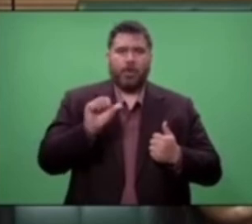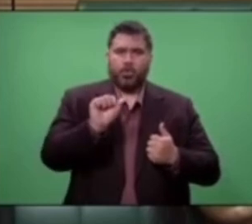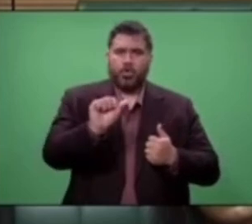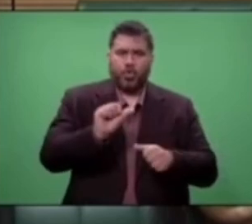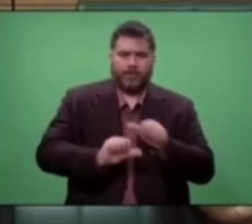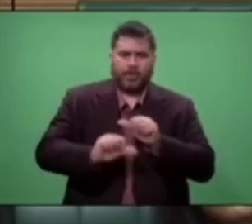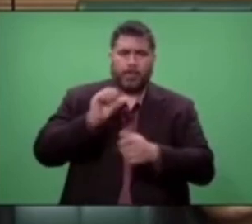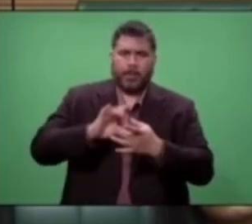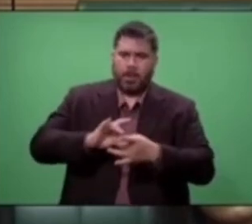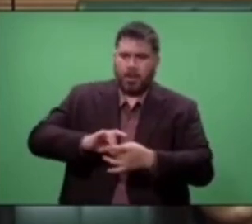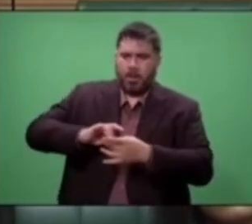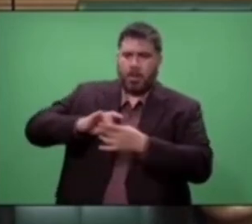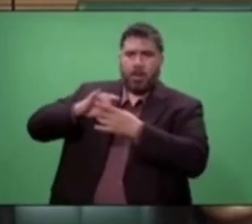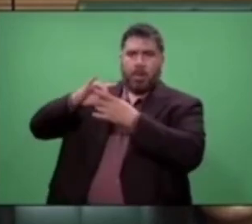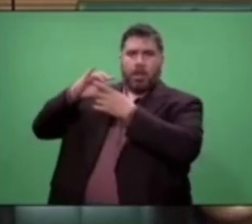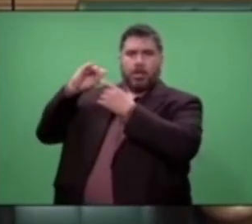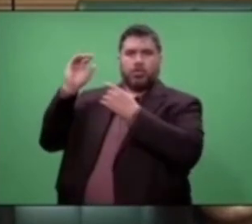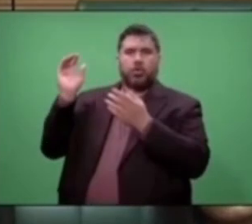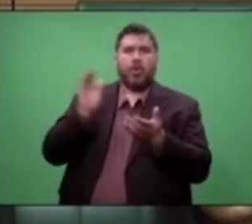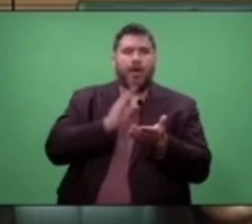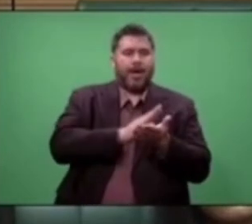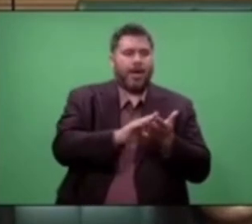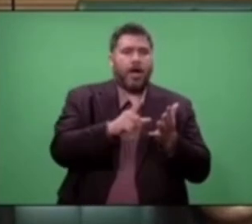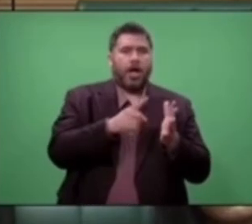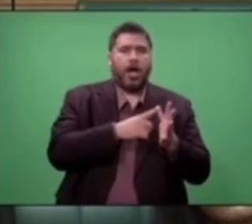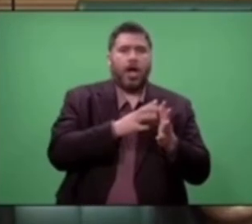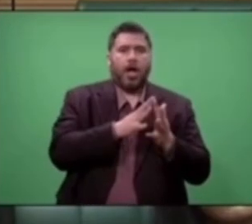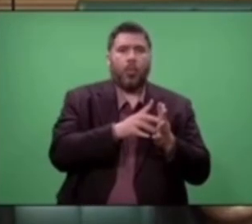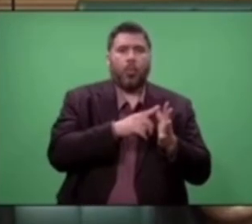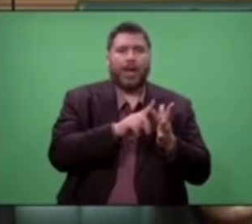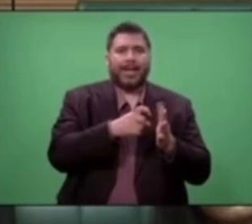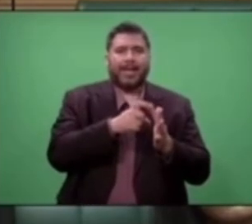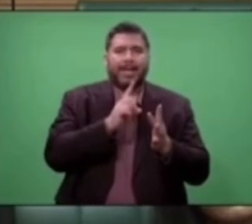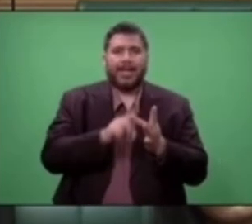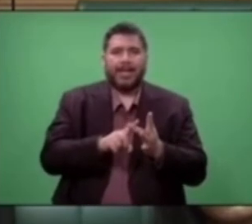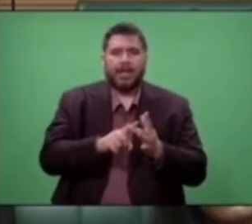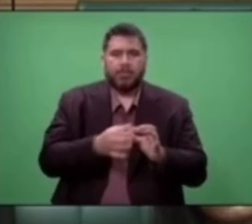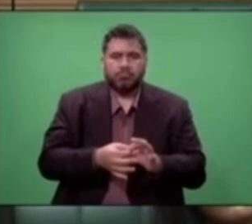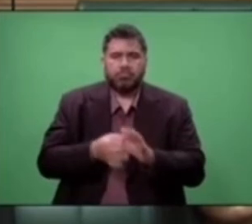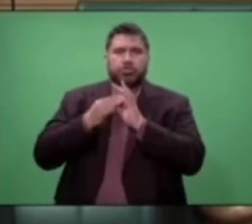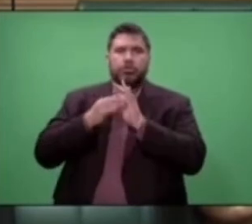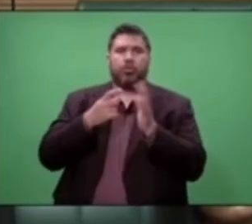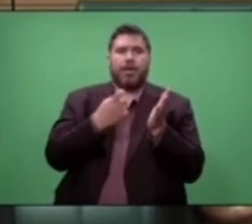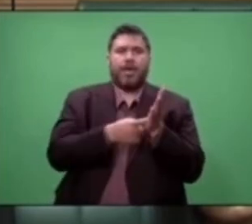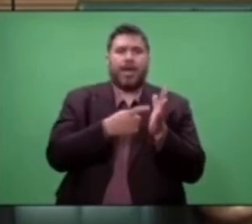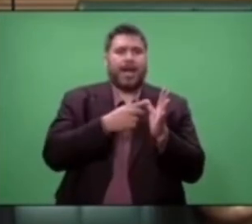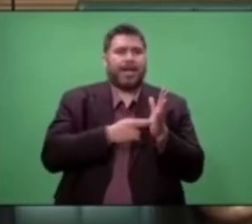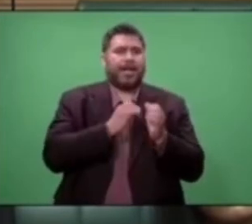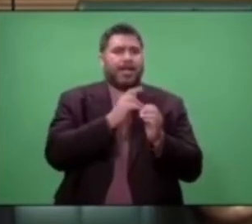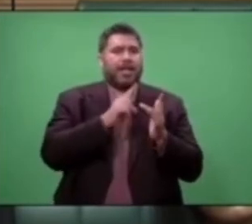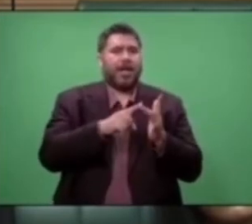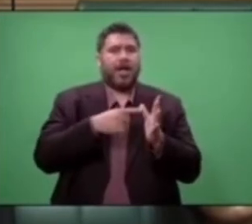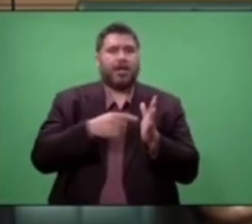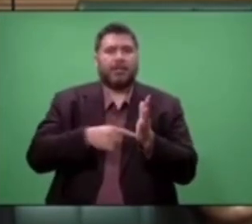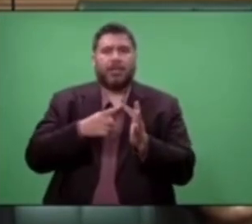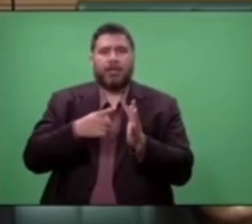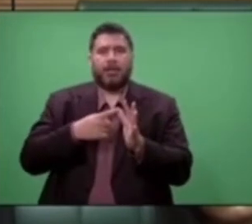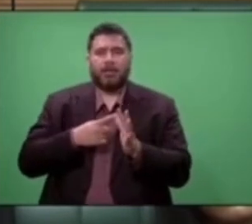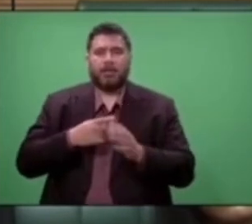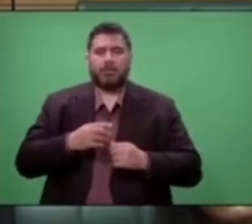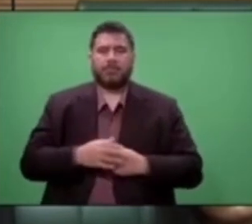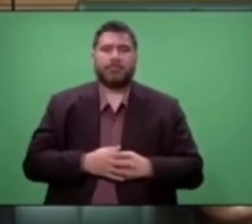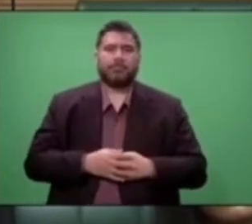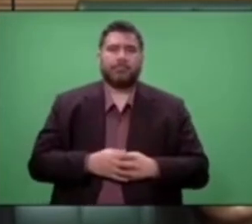e ngaro. You have a just rage within that you shake the world, e hoa mā, let it